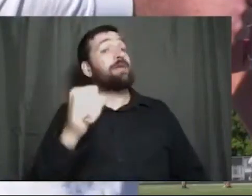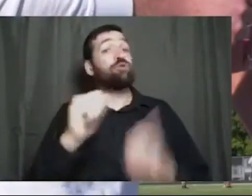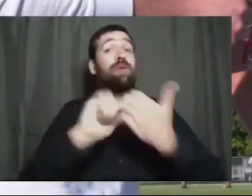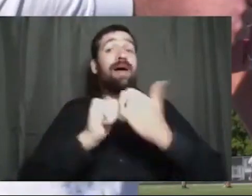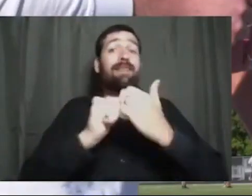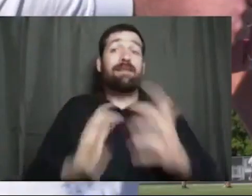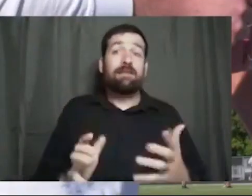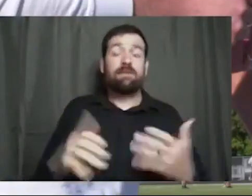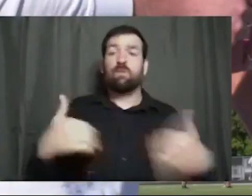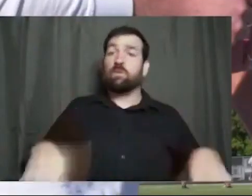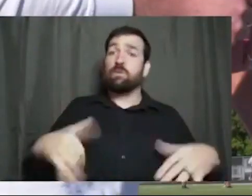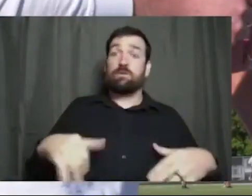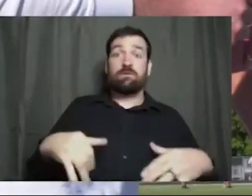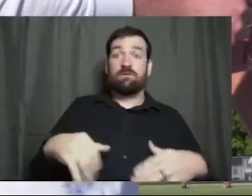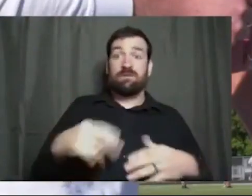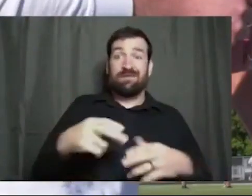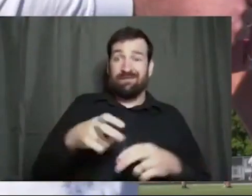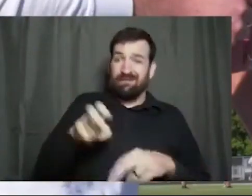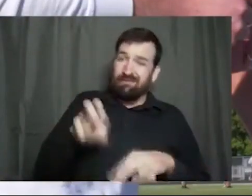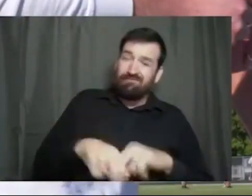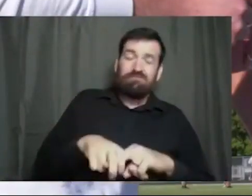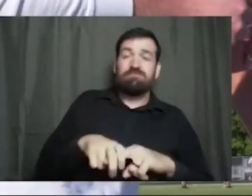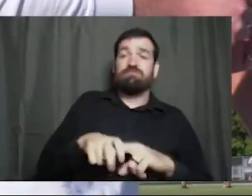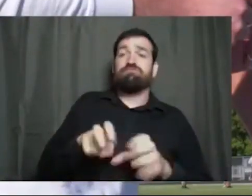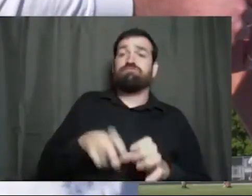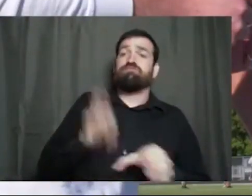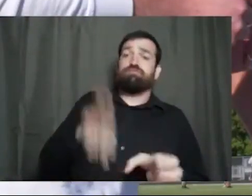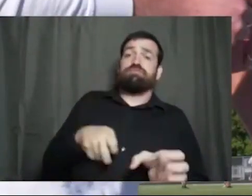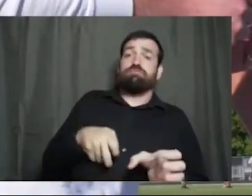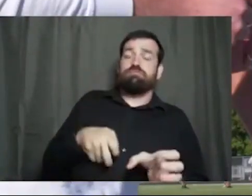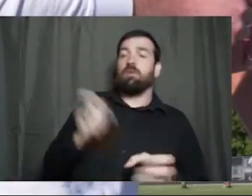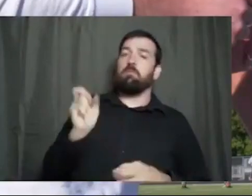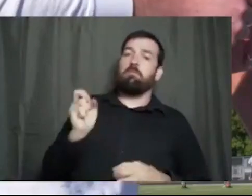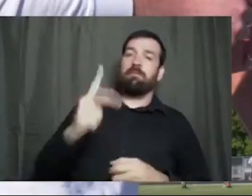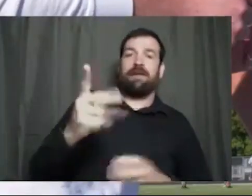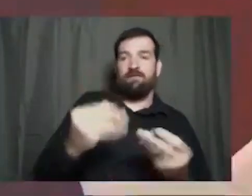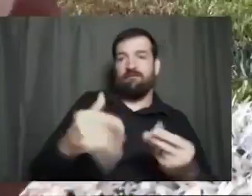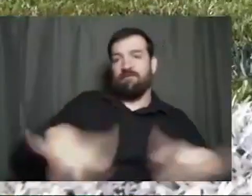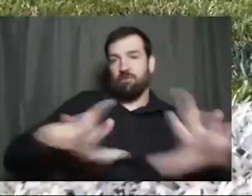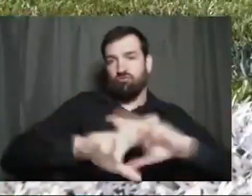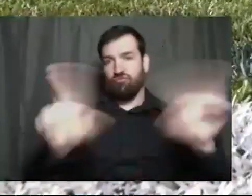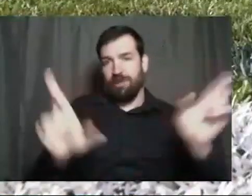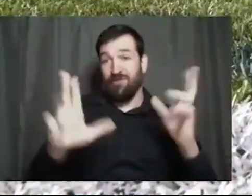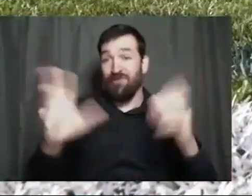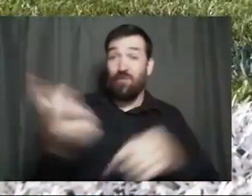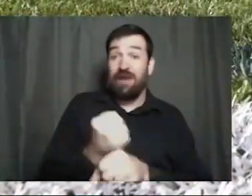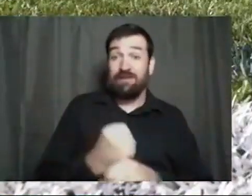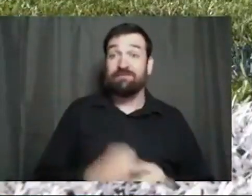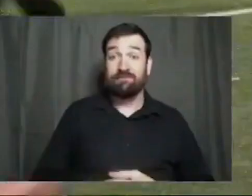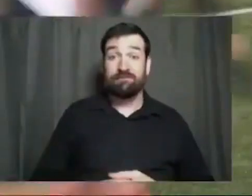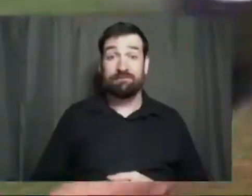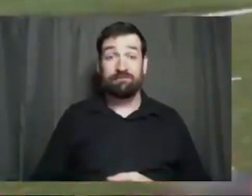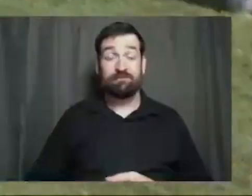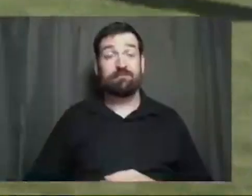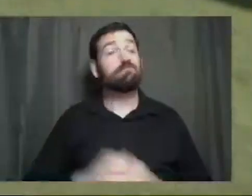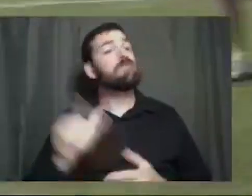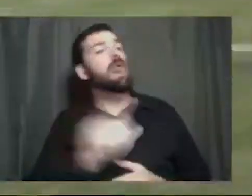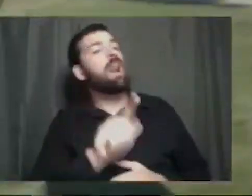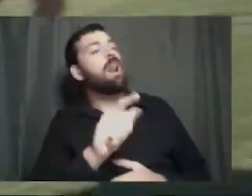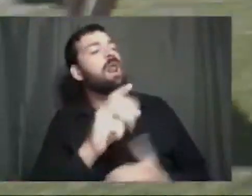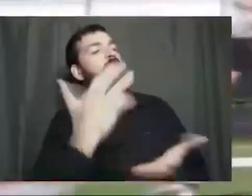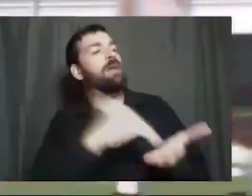he was sidelined by a major injury, was back on the field and ready to win. All right, here we go. Left middle.